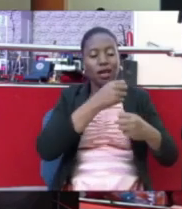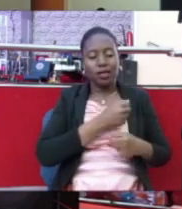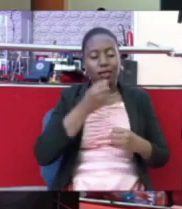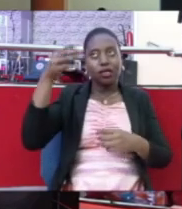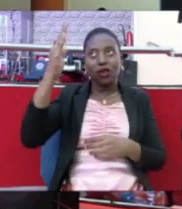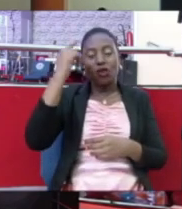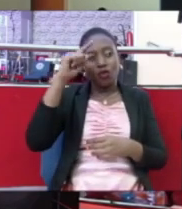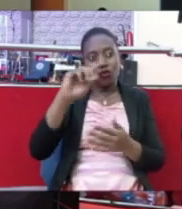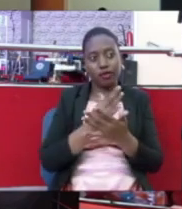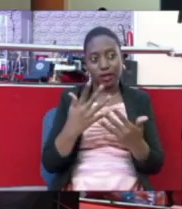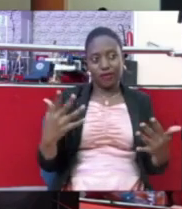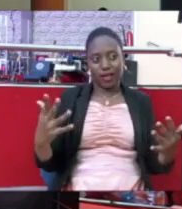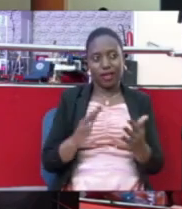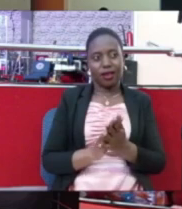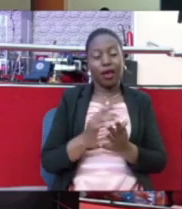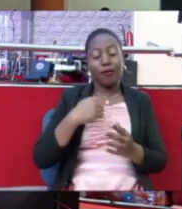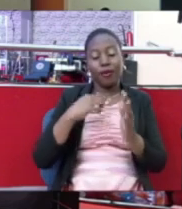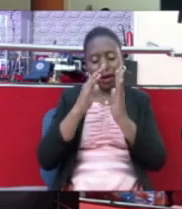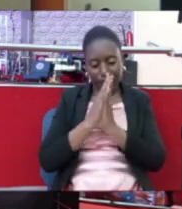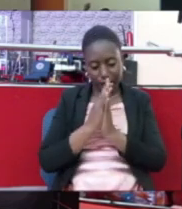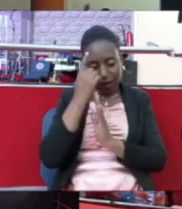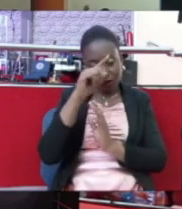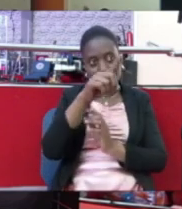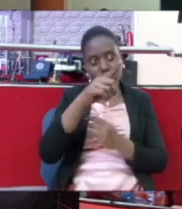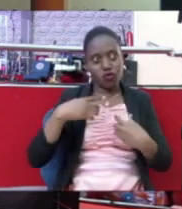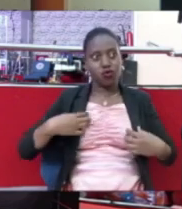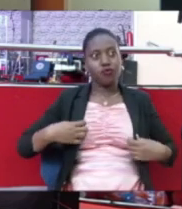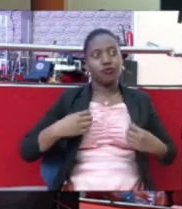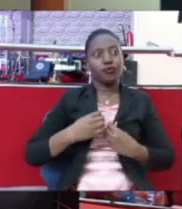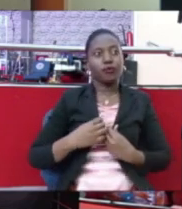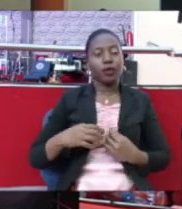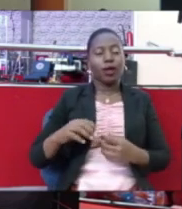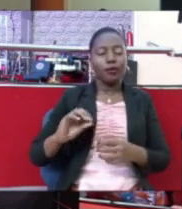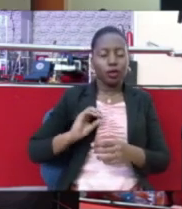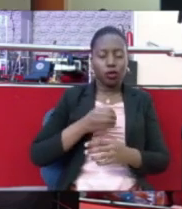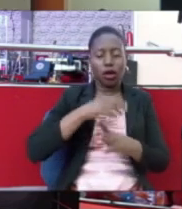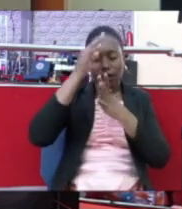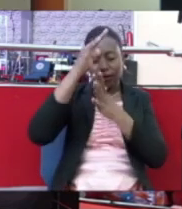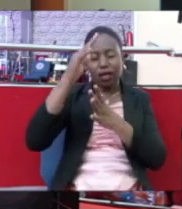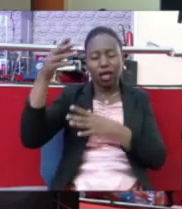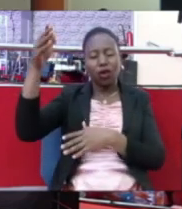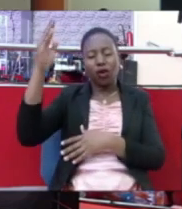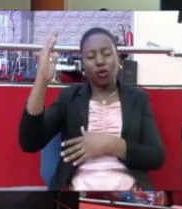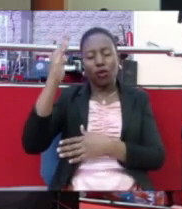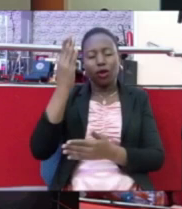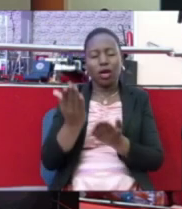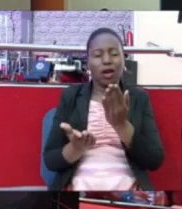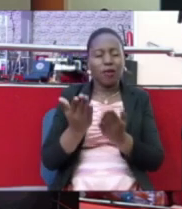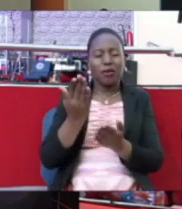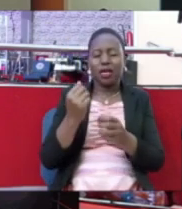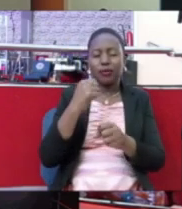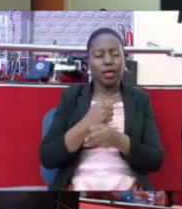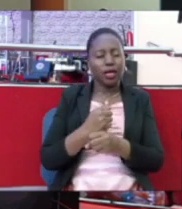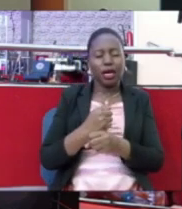unataka kumwaminia Mungu kwa kitu. I pray for you. Na kuombea. Our Father and our God, may it be done